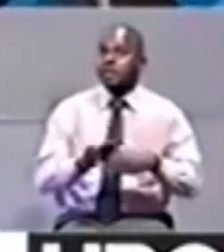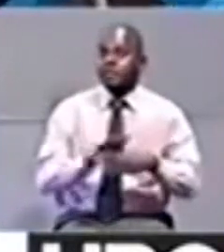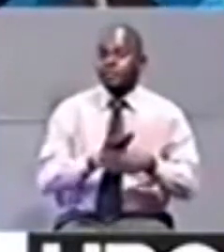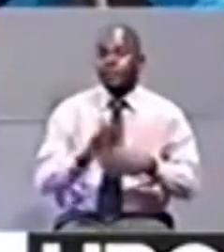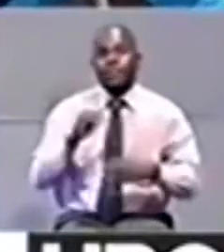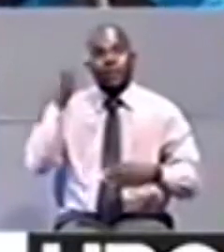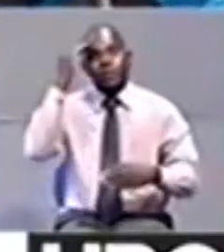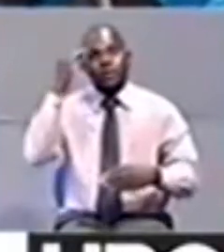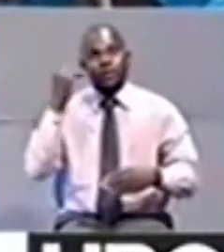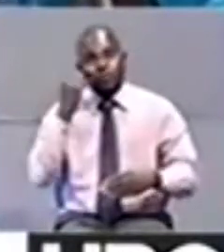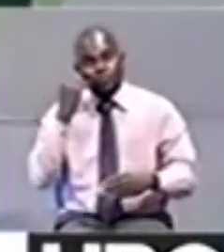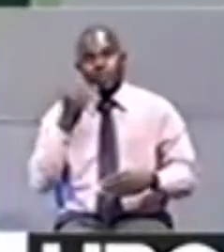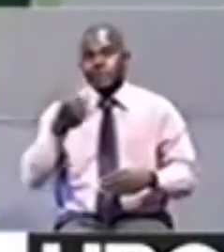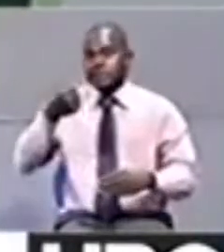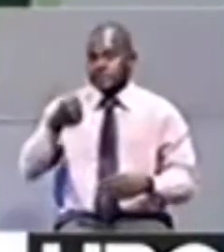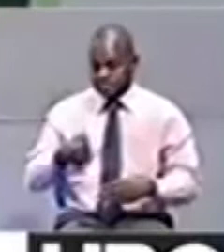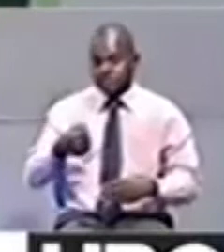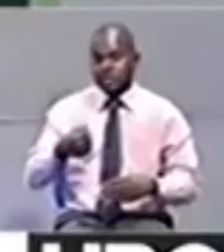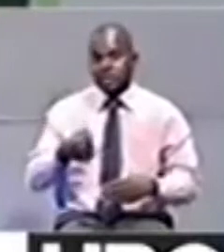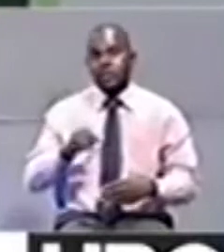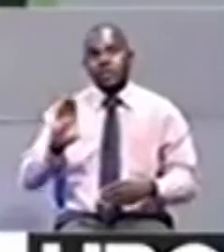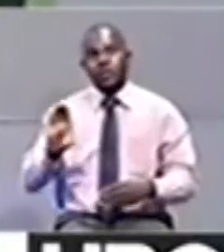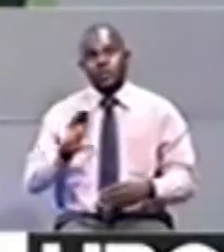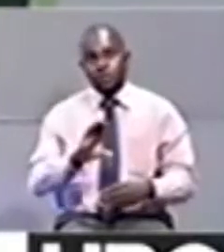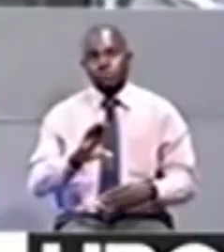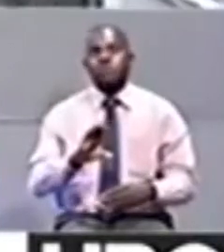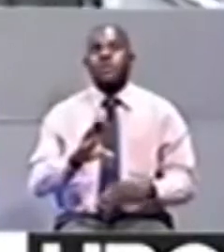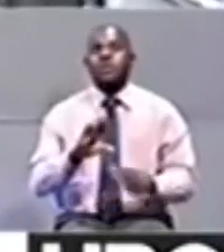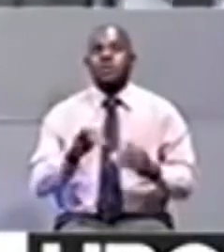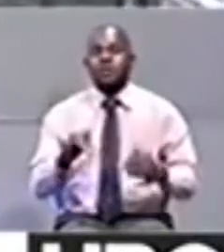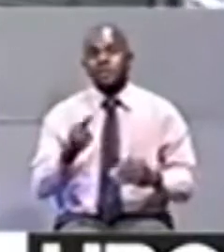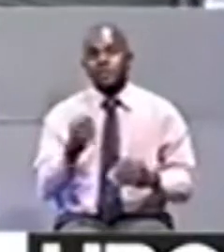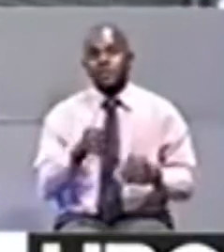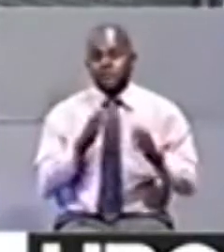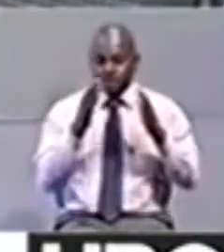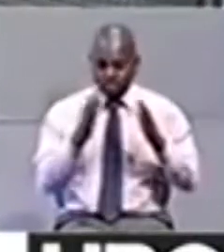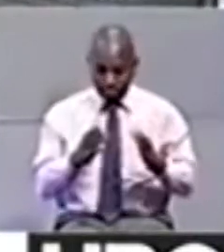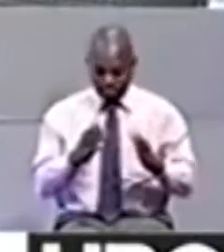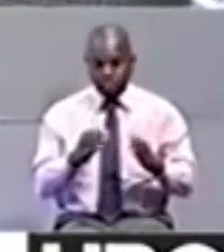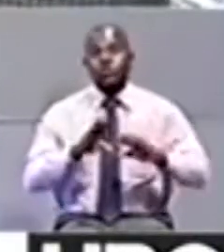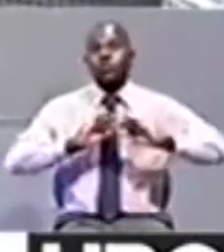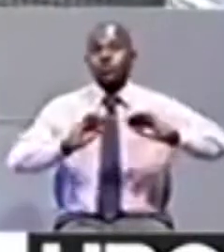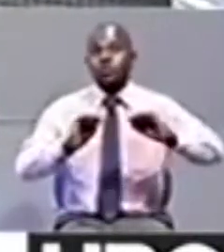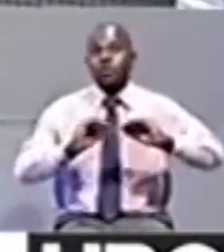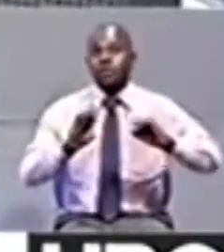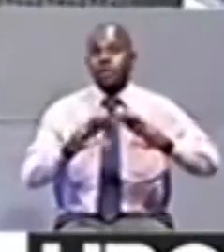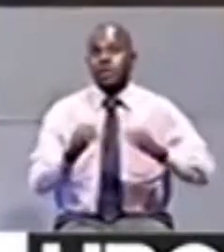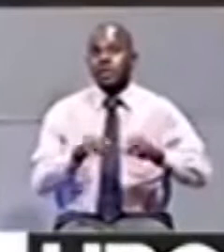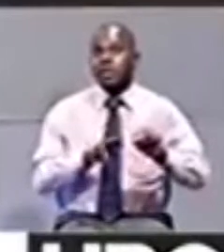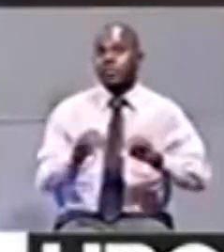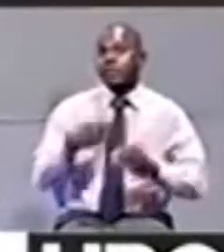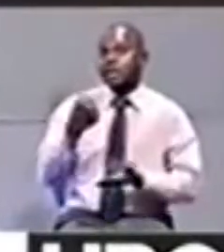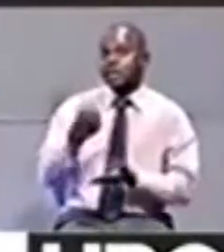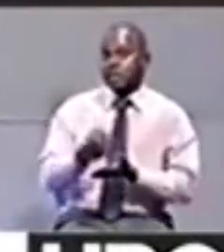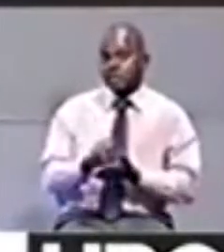International Cooperation Agency has injected over 21 billion shillings in the second phase to train communities on how to manage a bank.